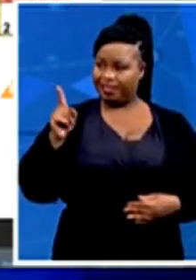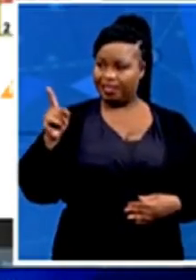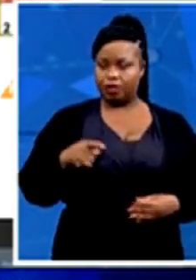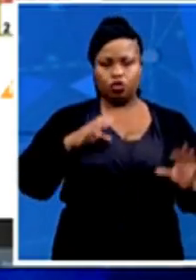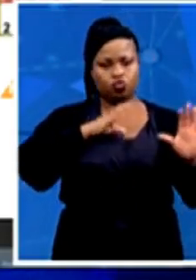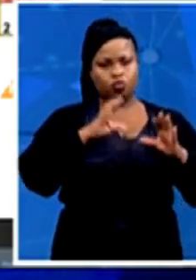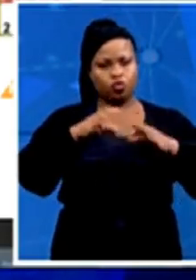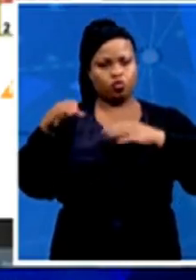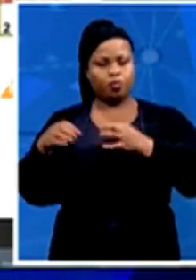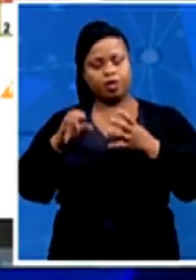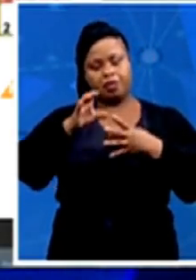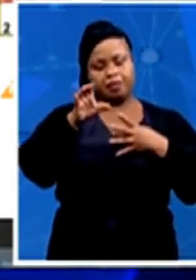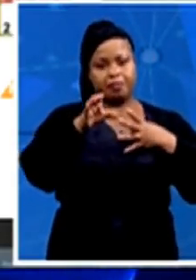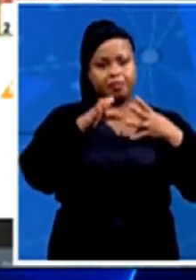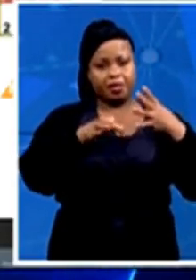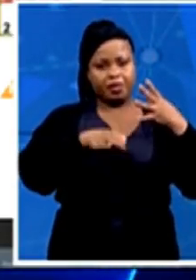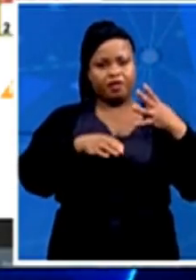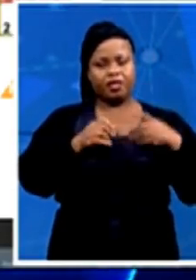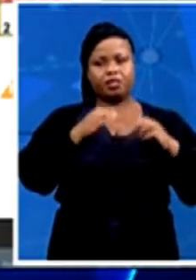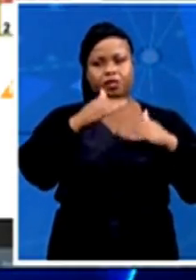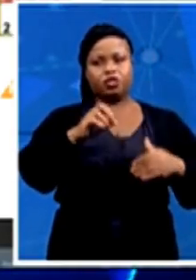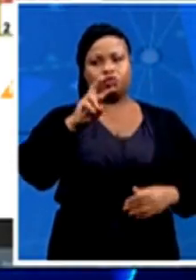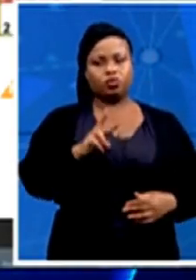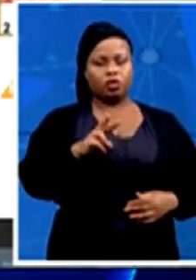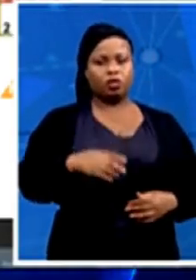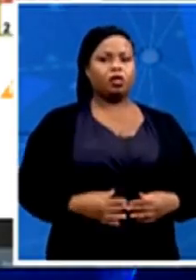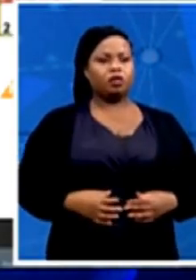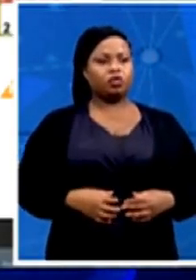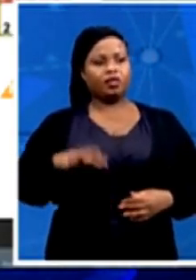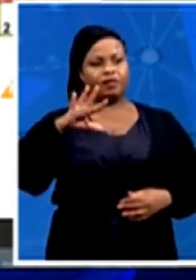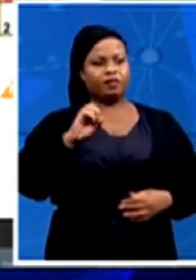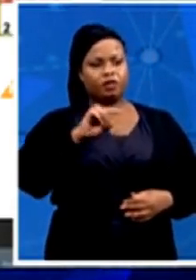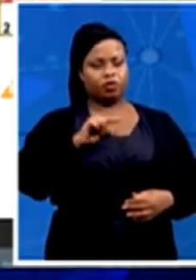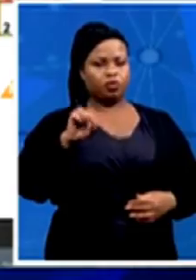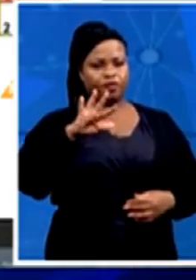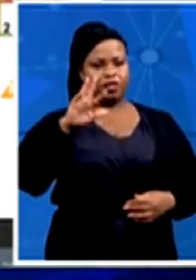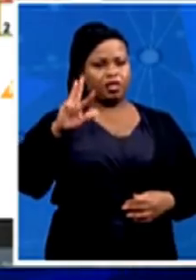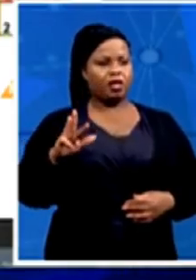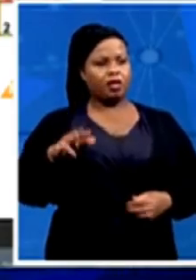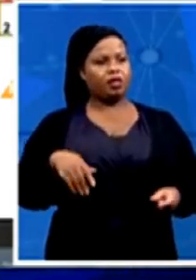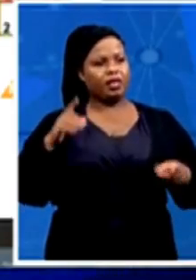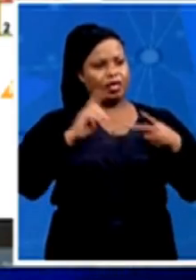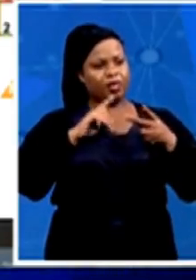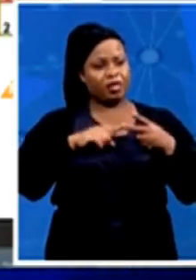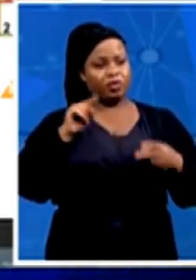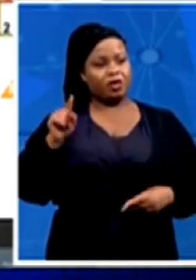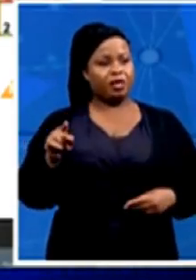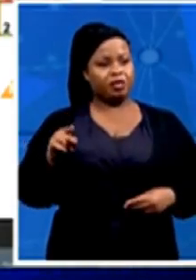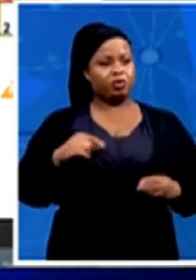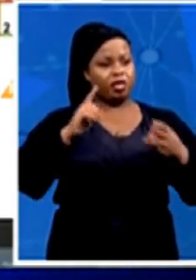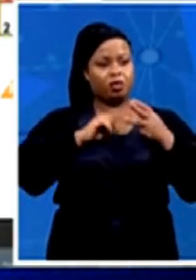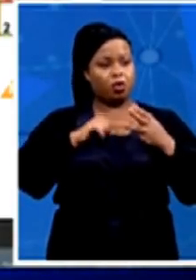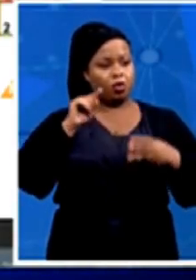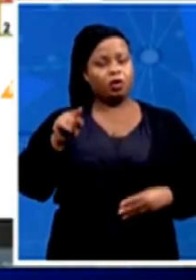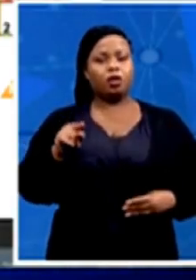2. So over 60, 50 to 59, and then 35 to 49. And then the third, phase 3, which